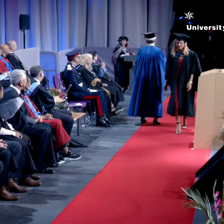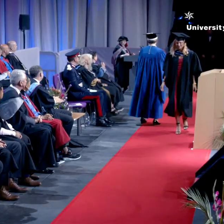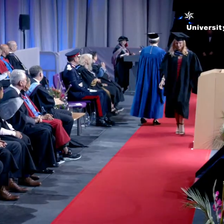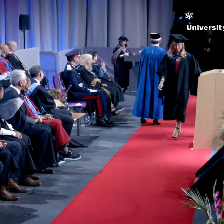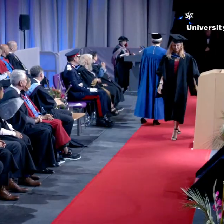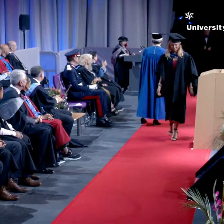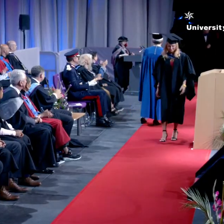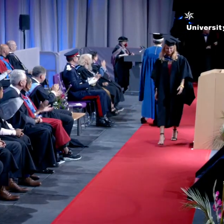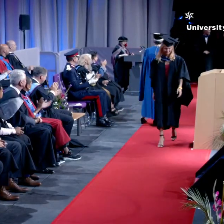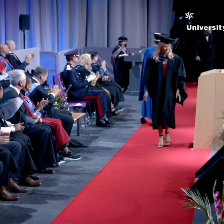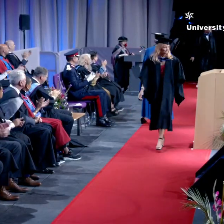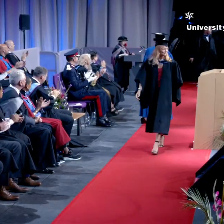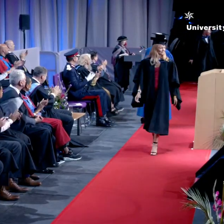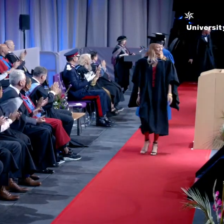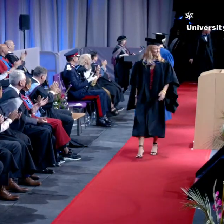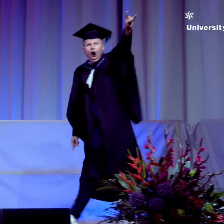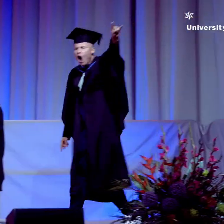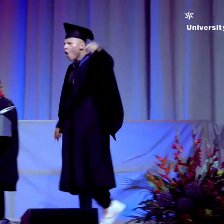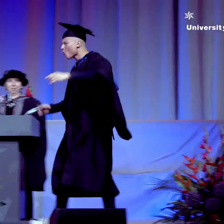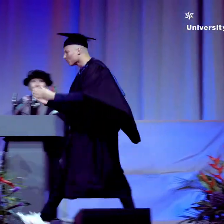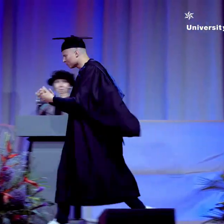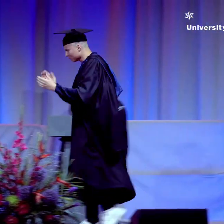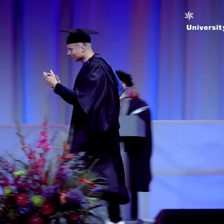Miles Wood. Let's go!